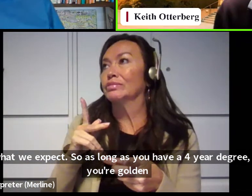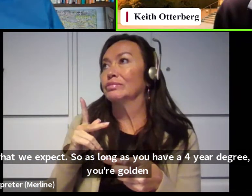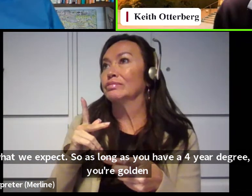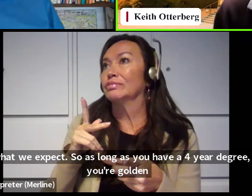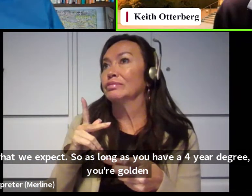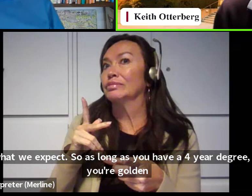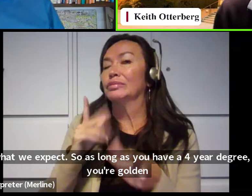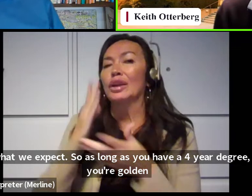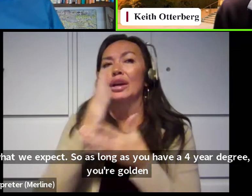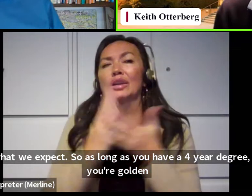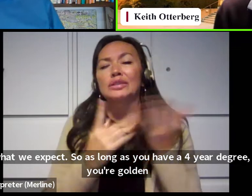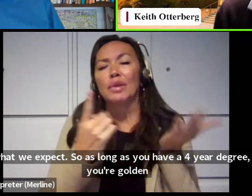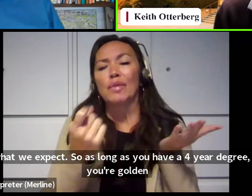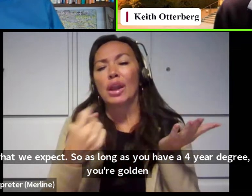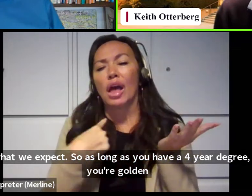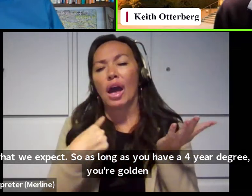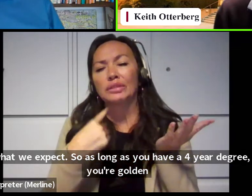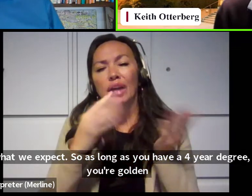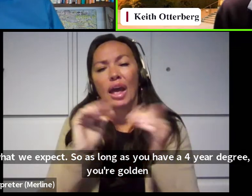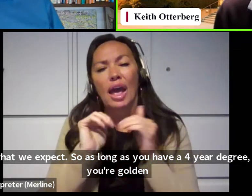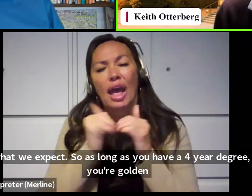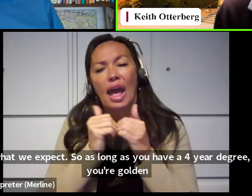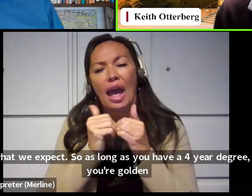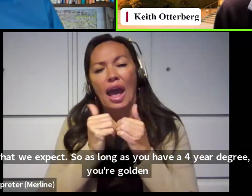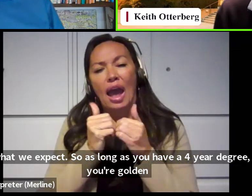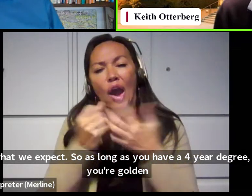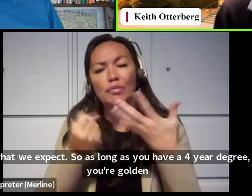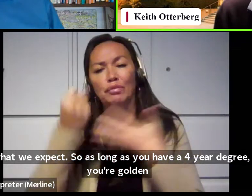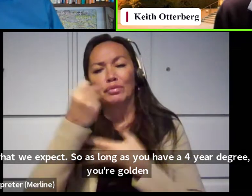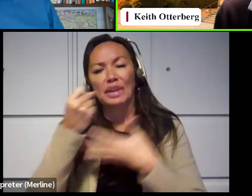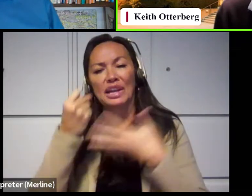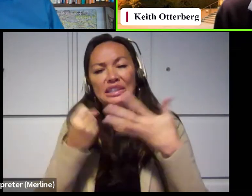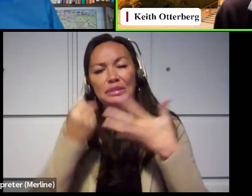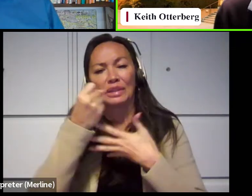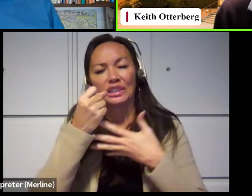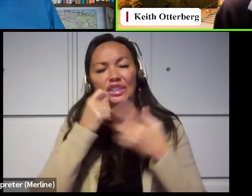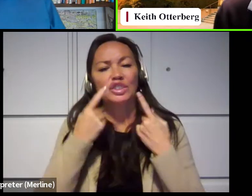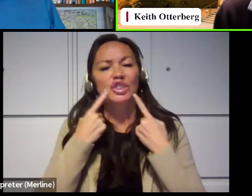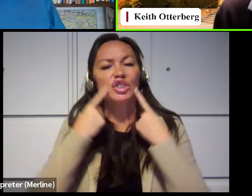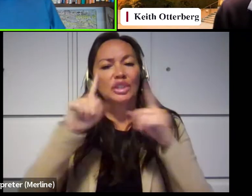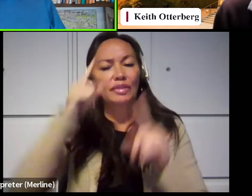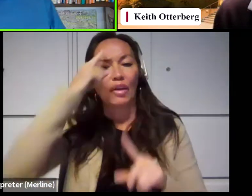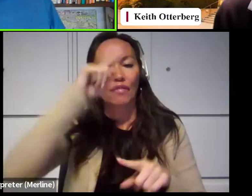Someone's asking how placement is achieved for the practicum.